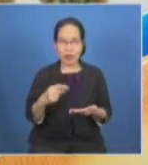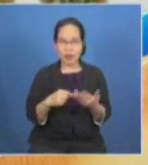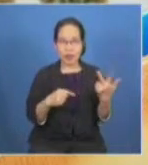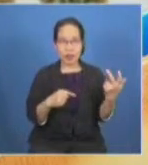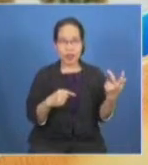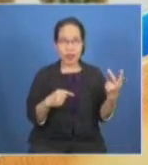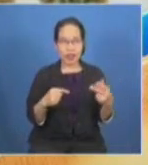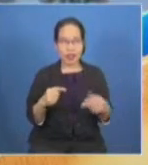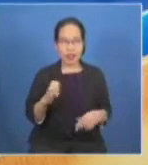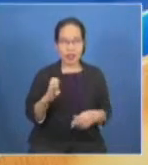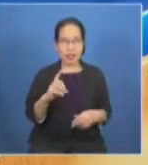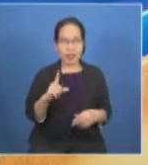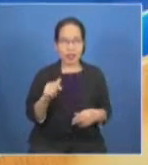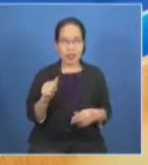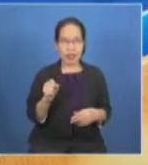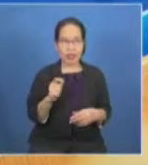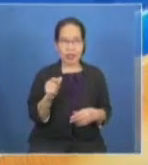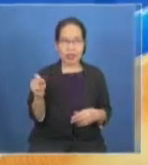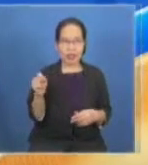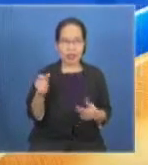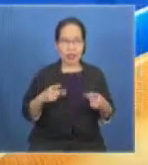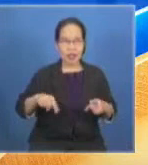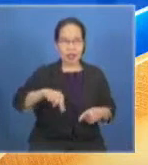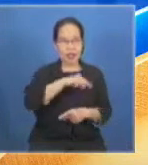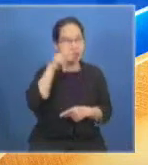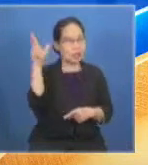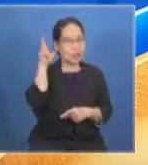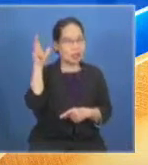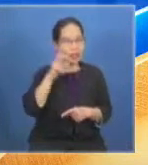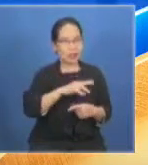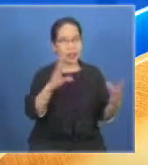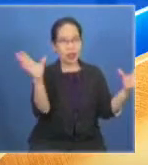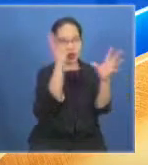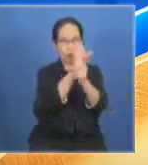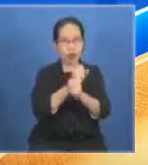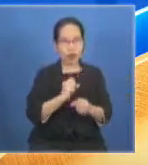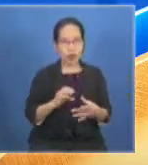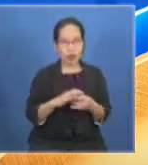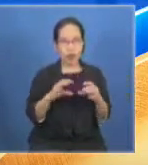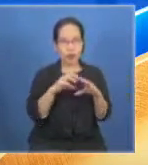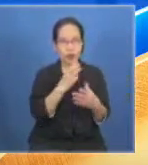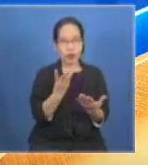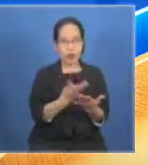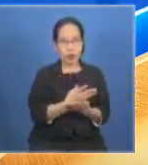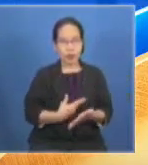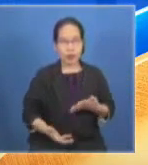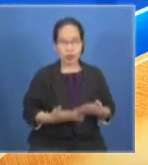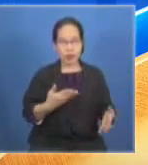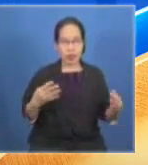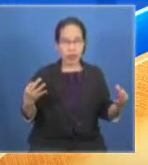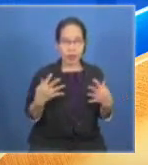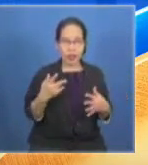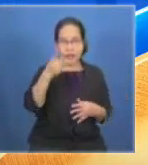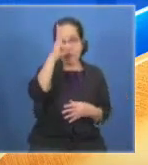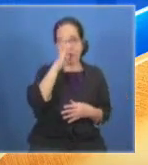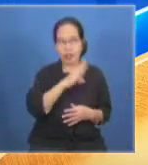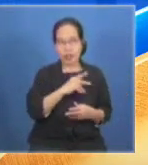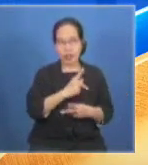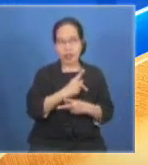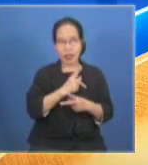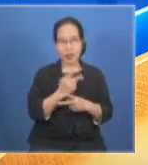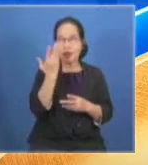verse 13 of Ecclesiastes, let us hear the conclusion of the matter, of the whole matter, fear God and keep